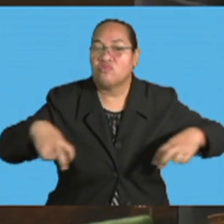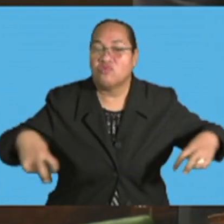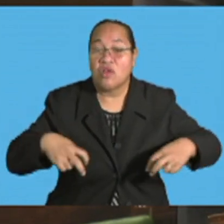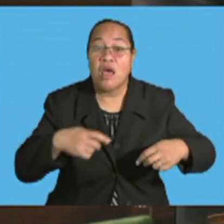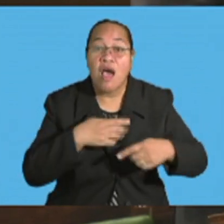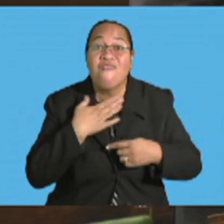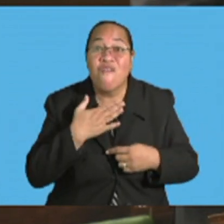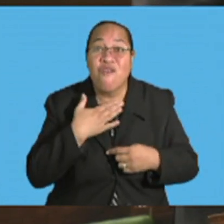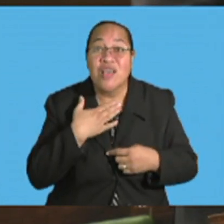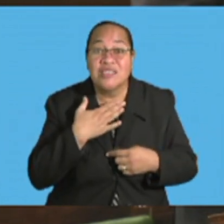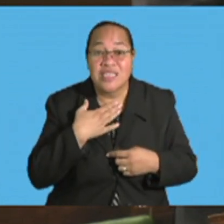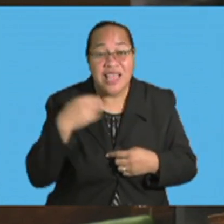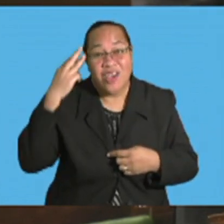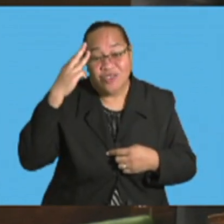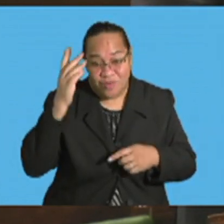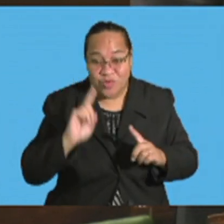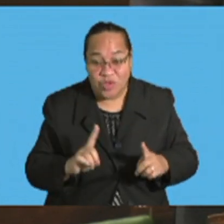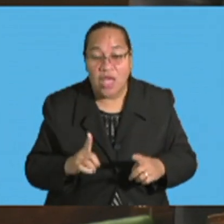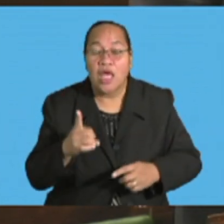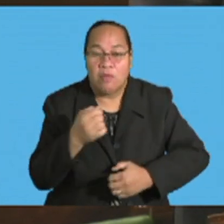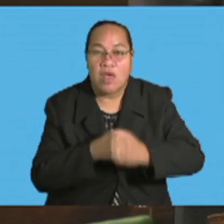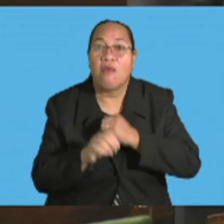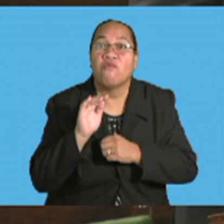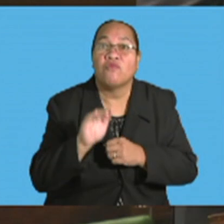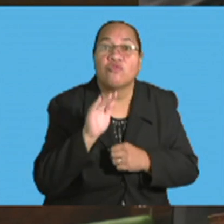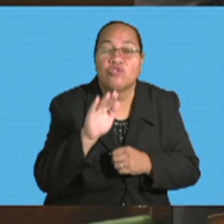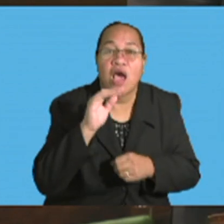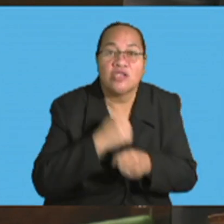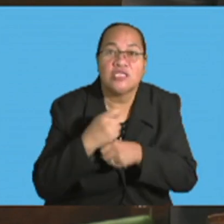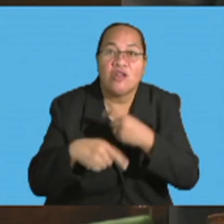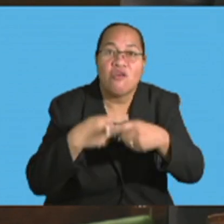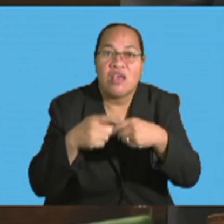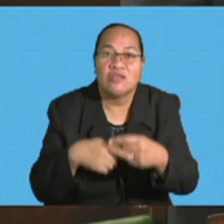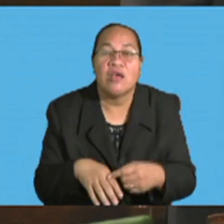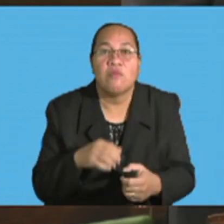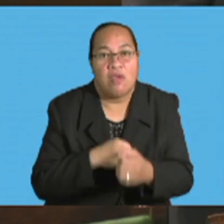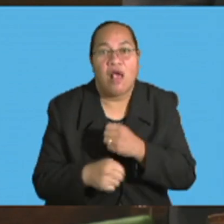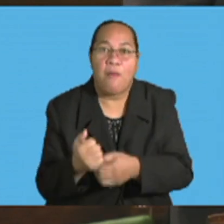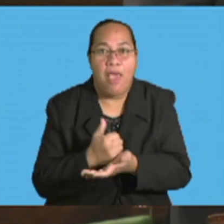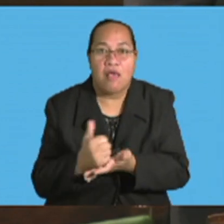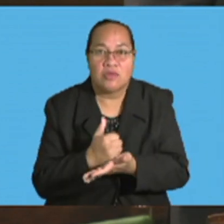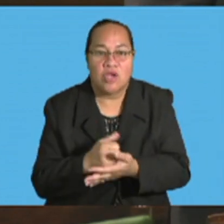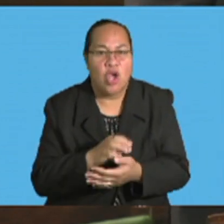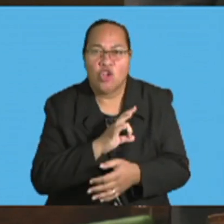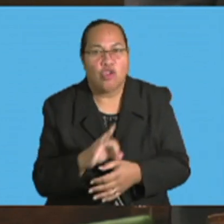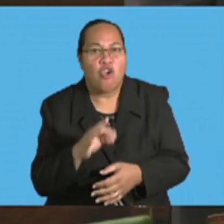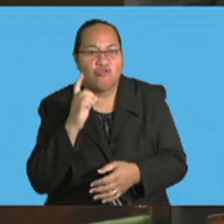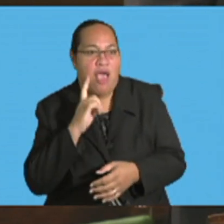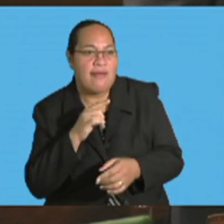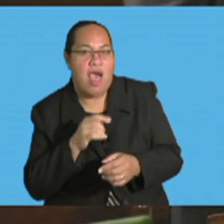become the words and actions of future generations. Let's not raise a generation of men like Moses